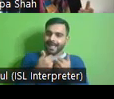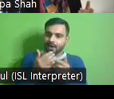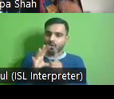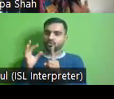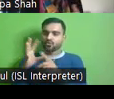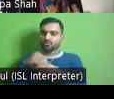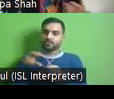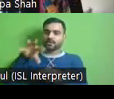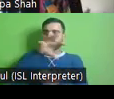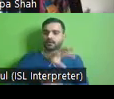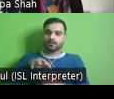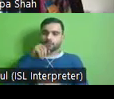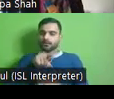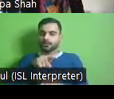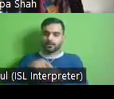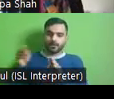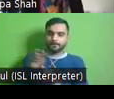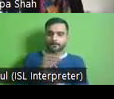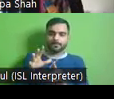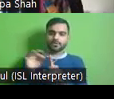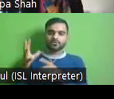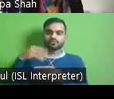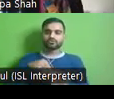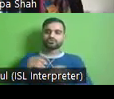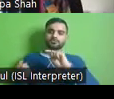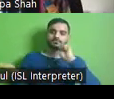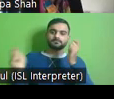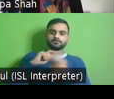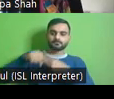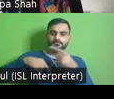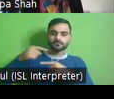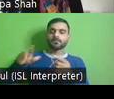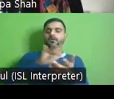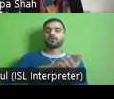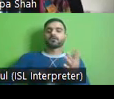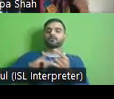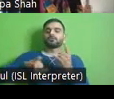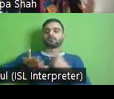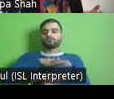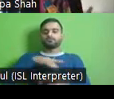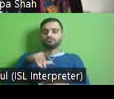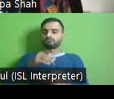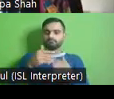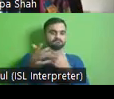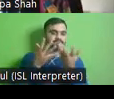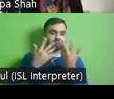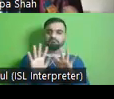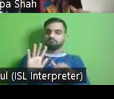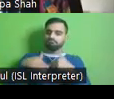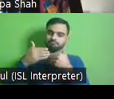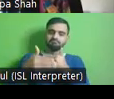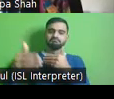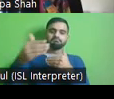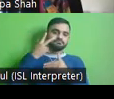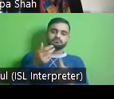state, but also how this movement for revolutionary change, for an egalitarian society, no matter how wrong it could go,